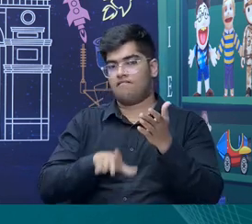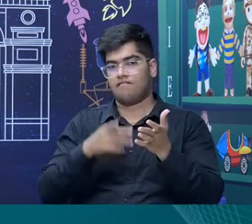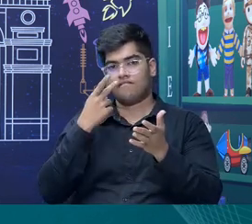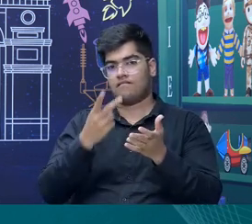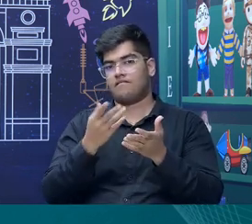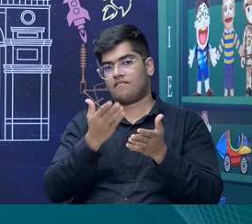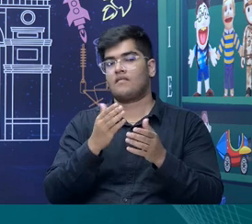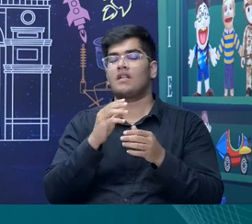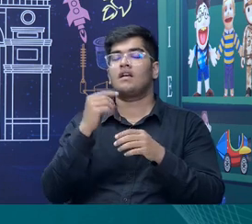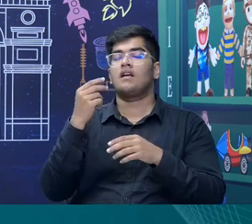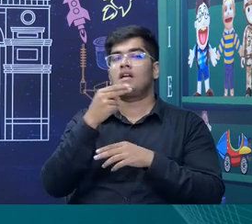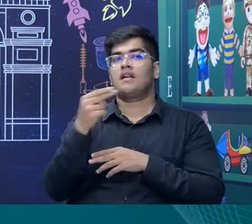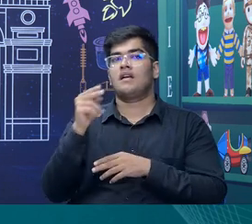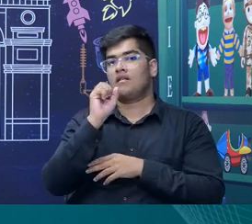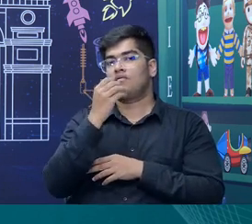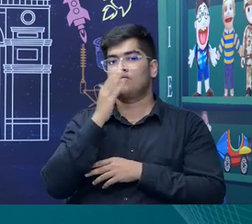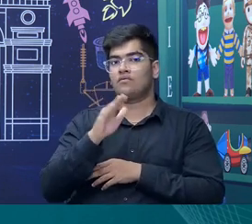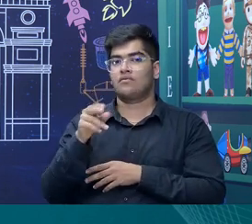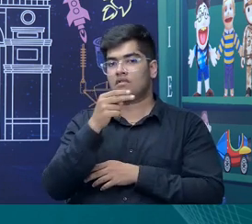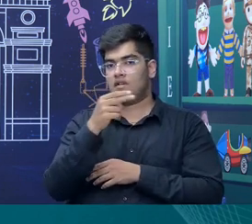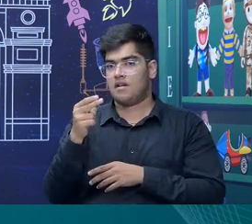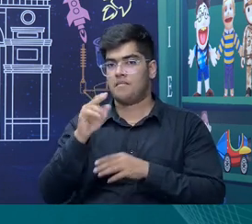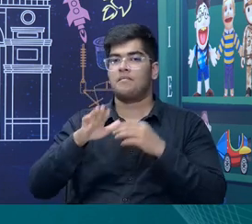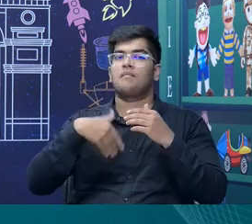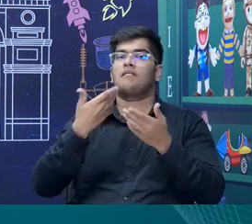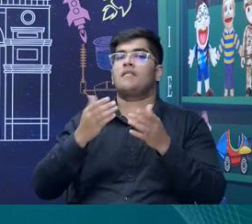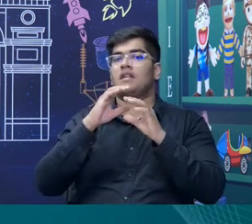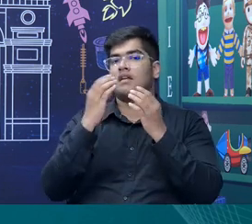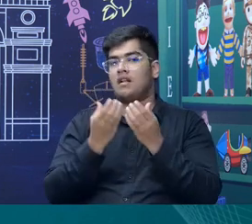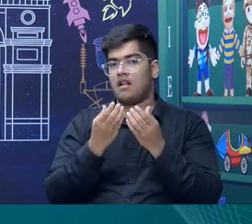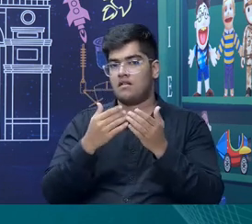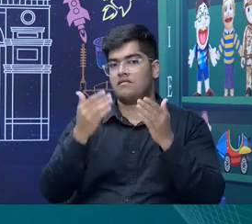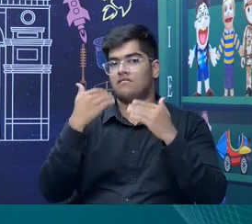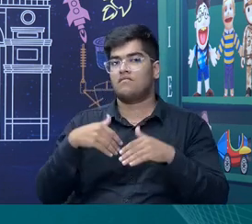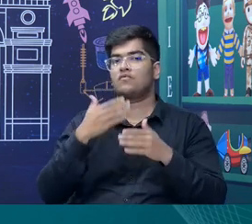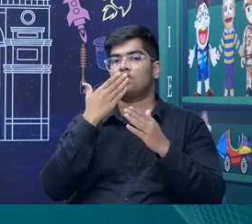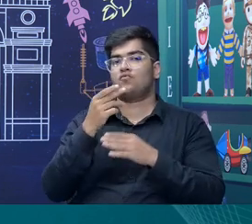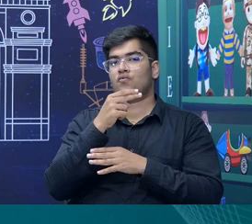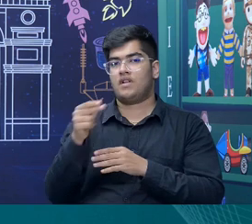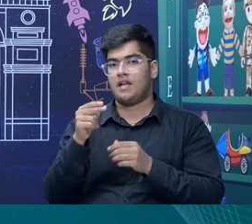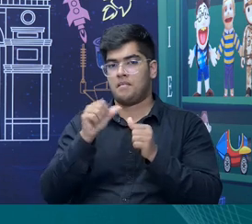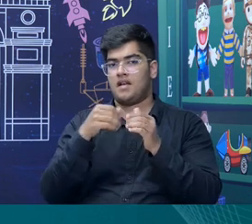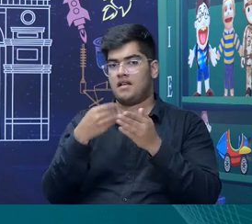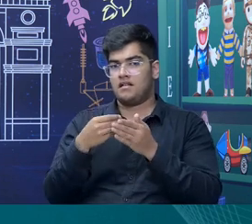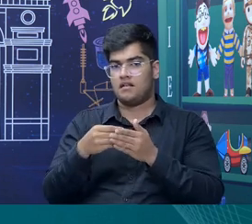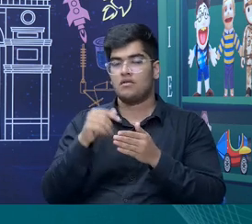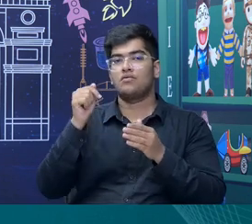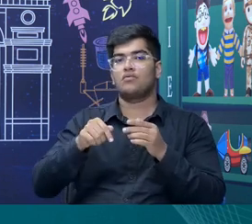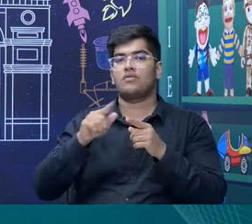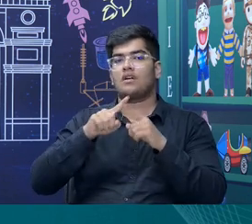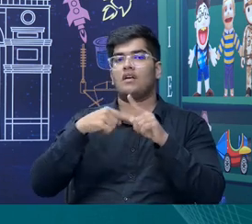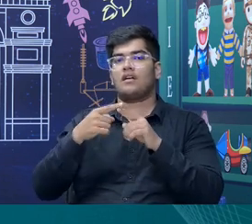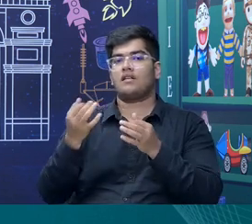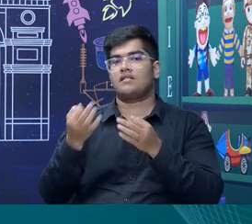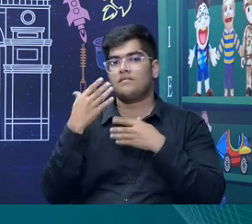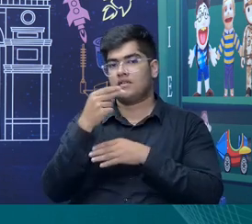first you have to write your name then you have to write your class then your school name and address then today's expert's name